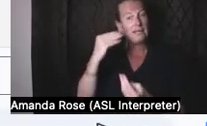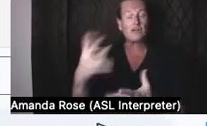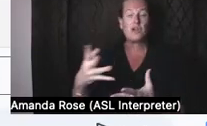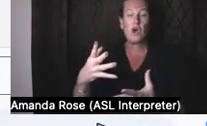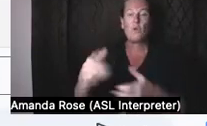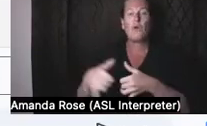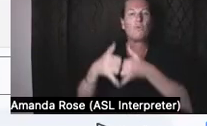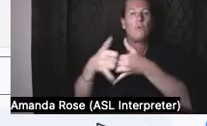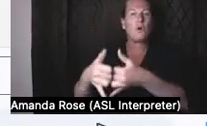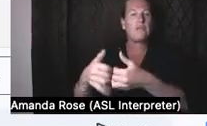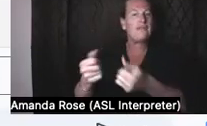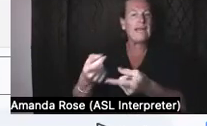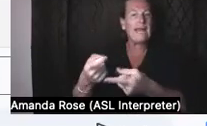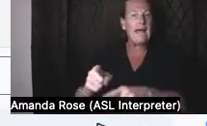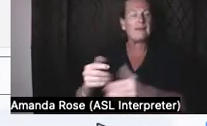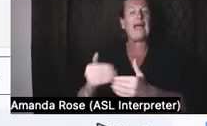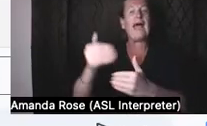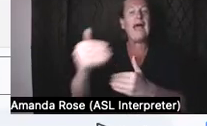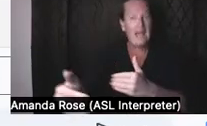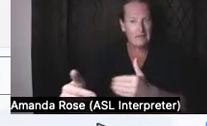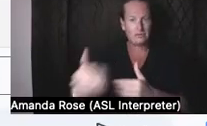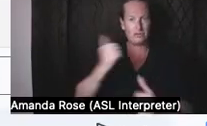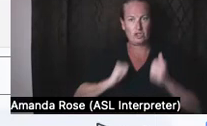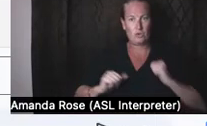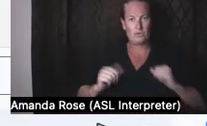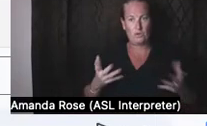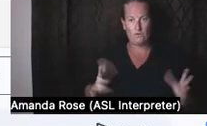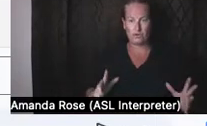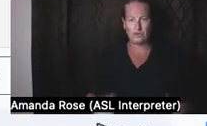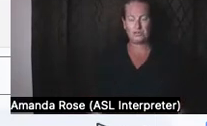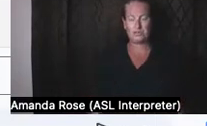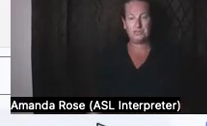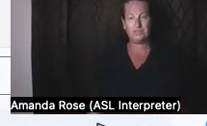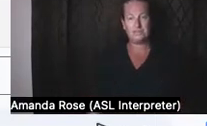happen after when the show is over. Prevent her. Forward, like